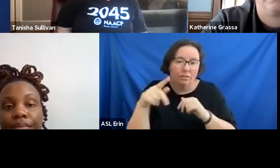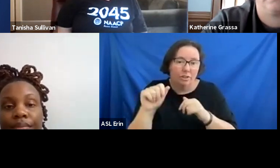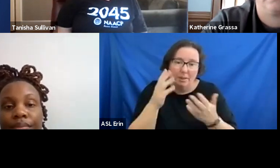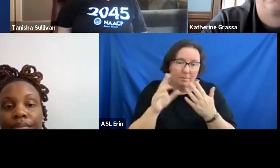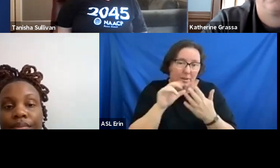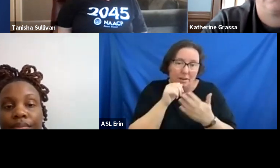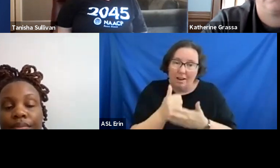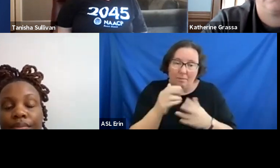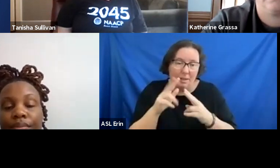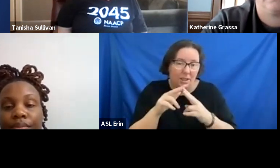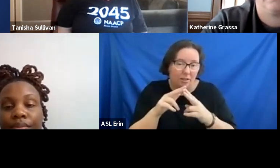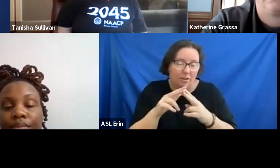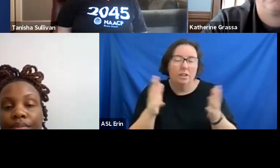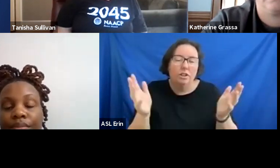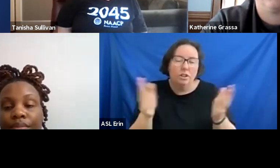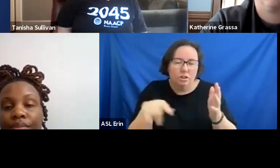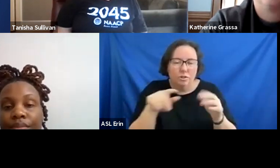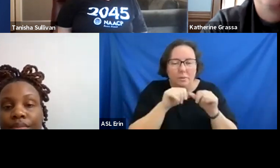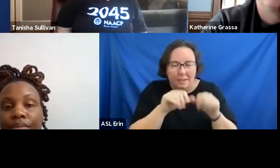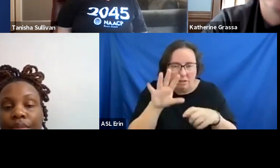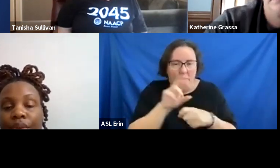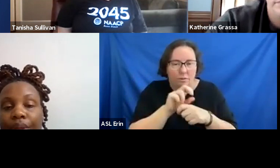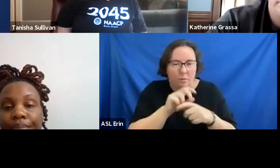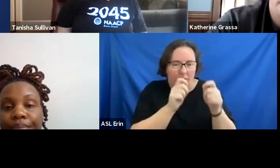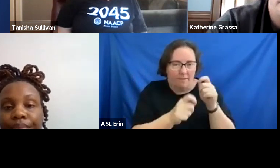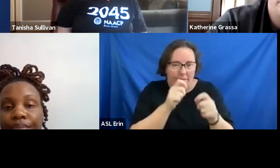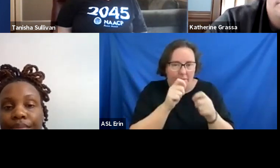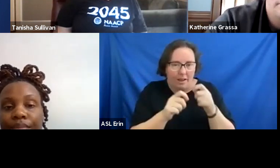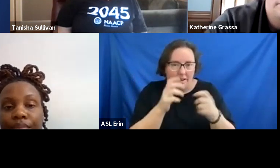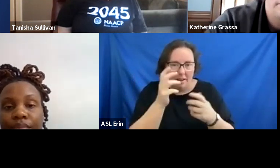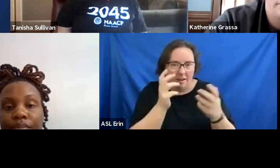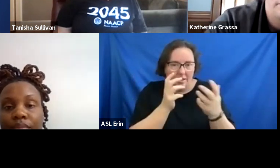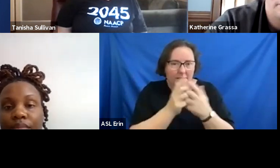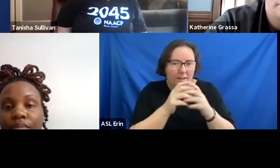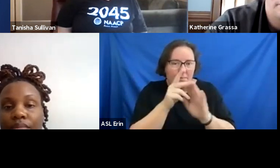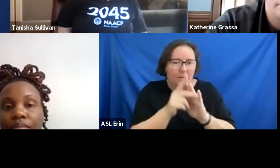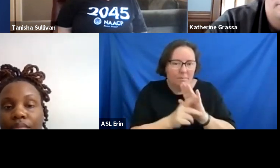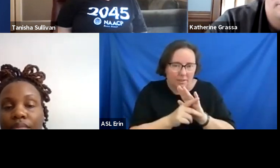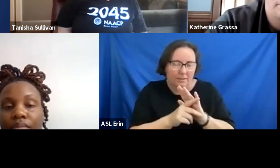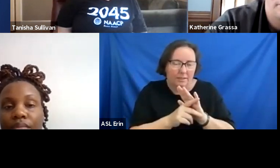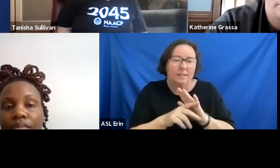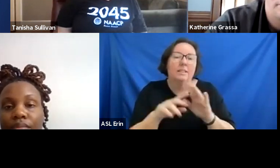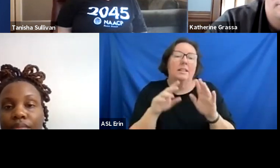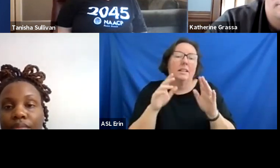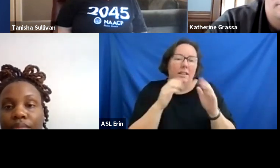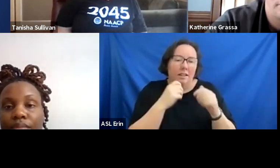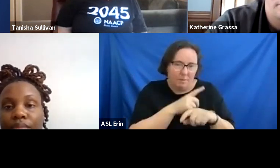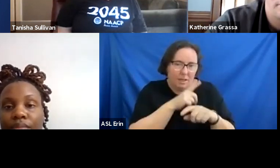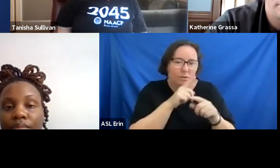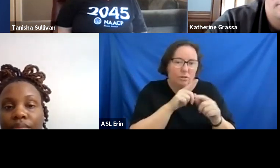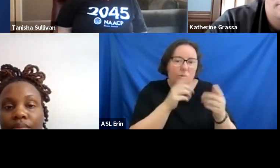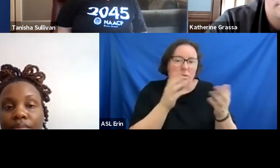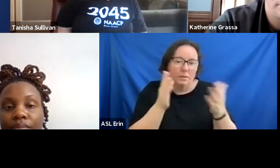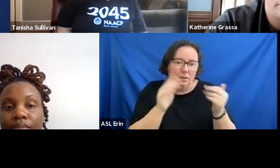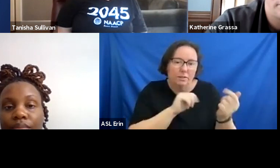either. I urge you to continue in your work of refining and adapting a policy that ensures public schools that serve